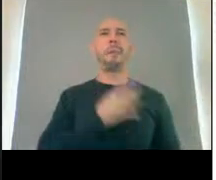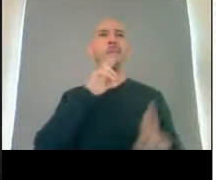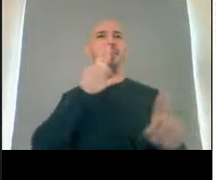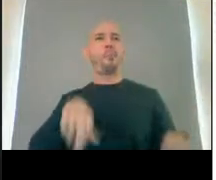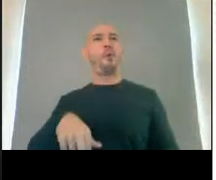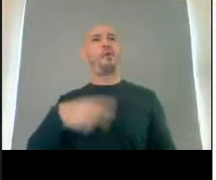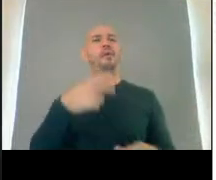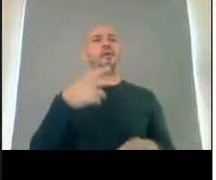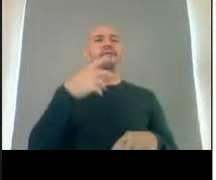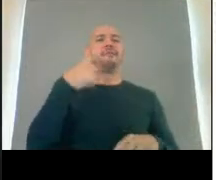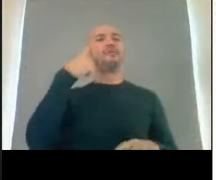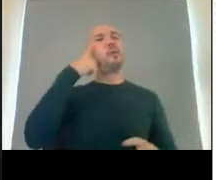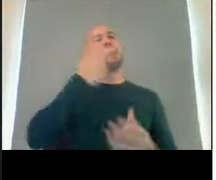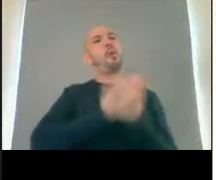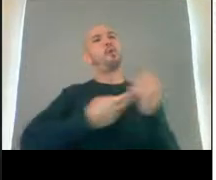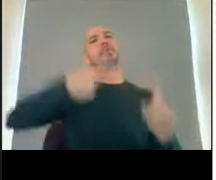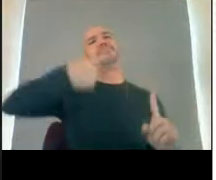their work